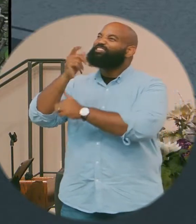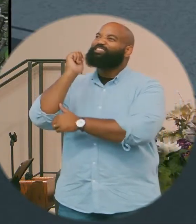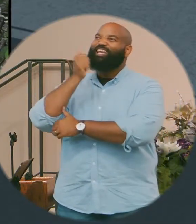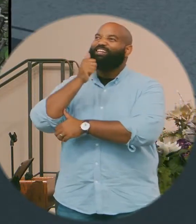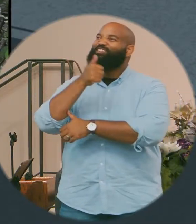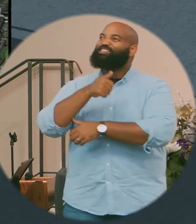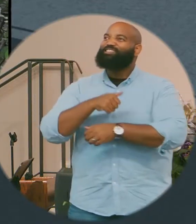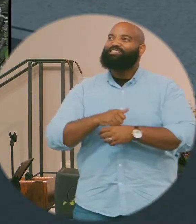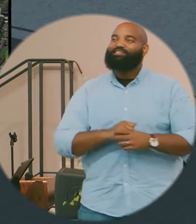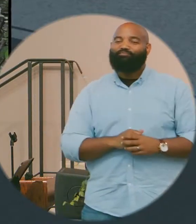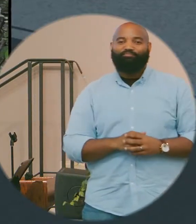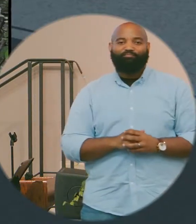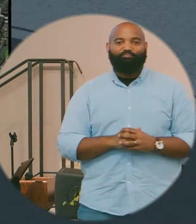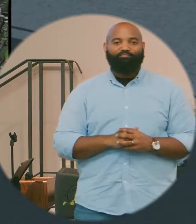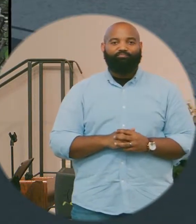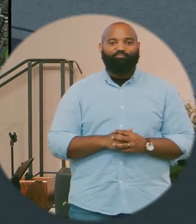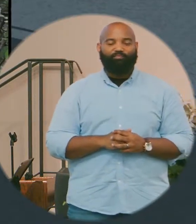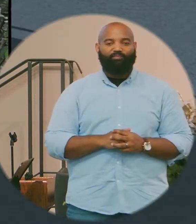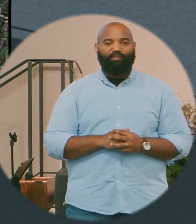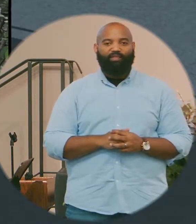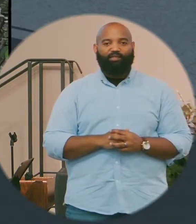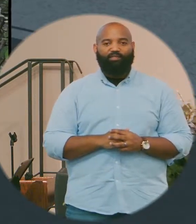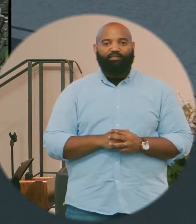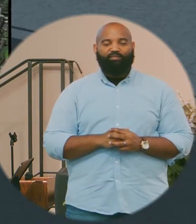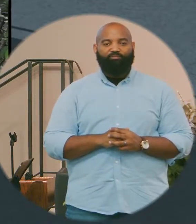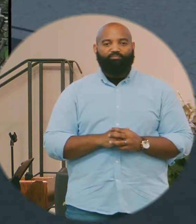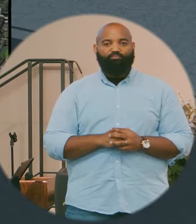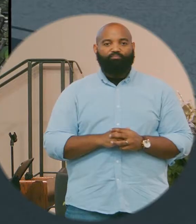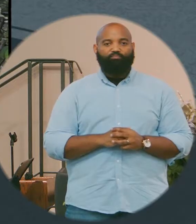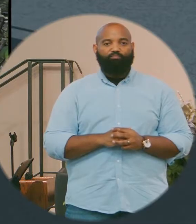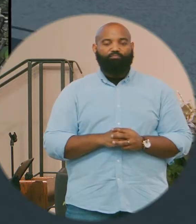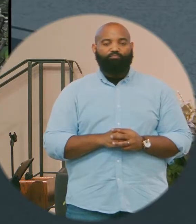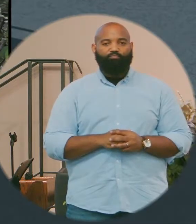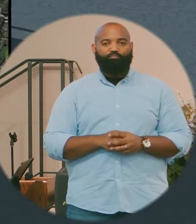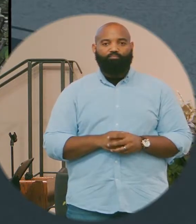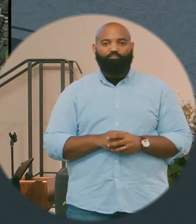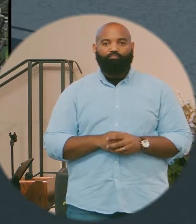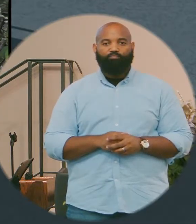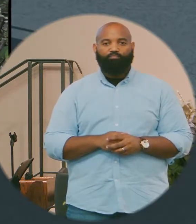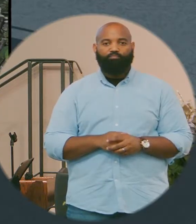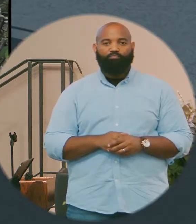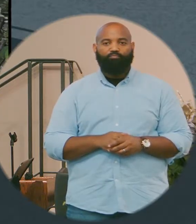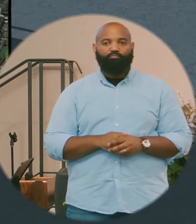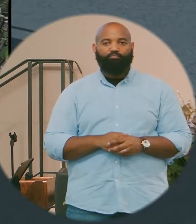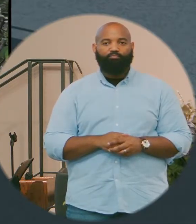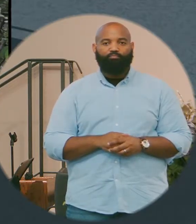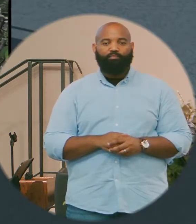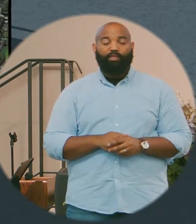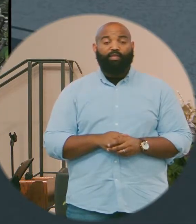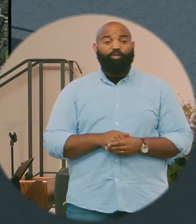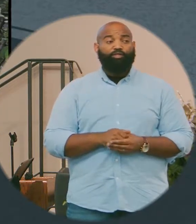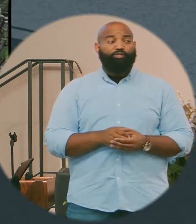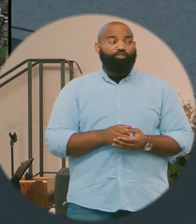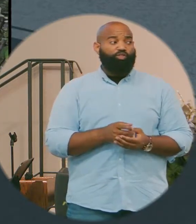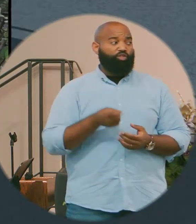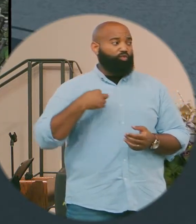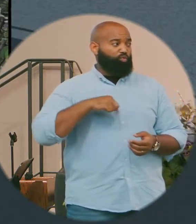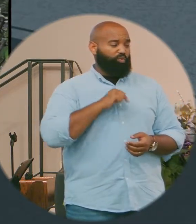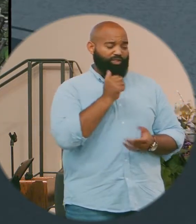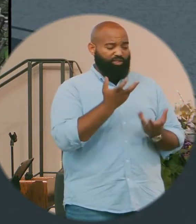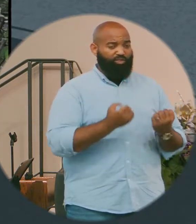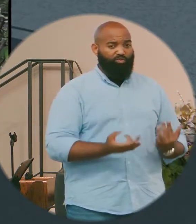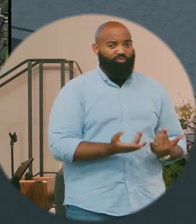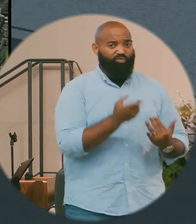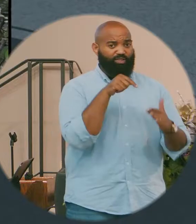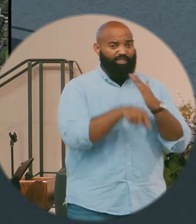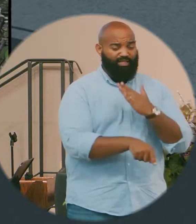don't want to go to hell. I don't either. But going, not wanting to go to hell and wanting to be in heaven are two different things. Because you can have heaven every